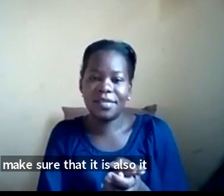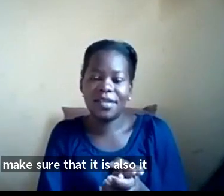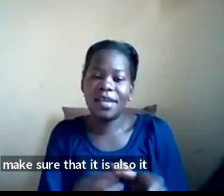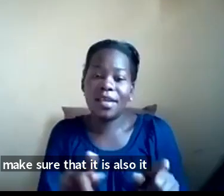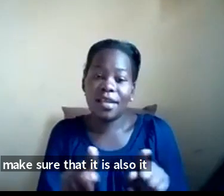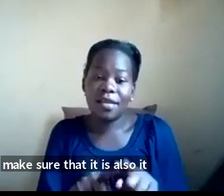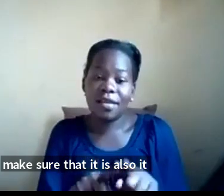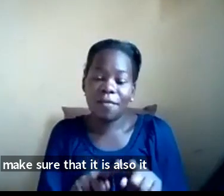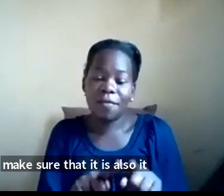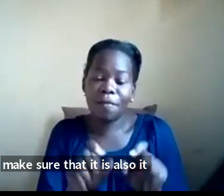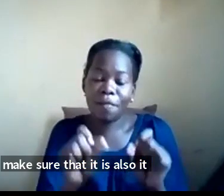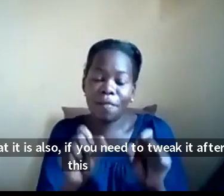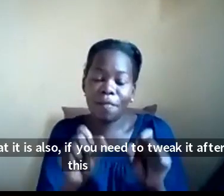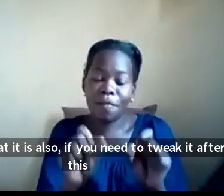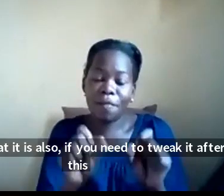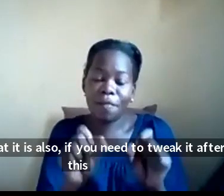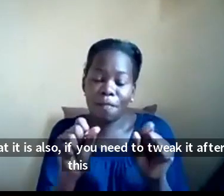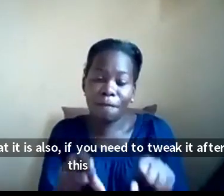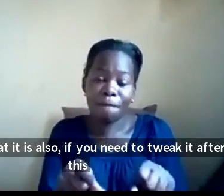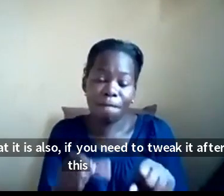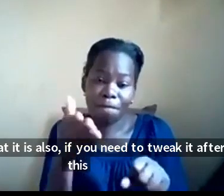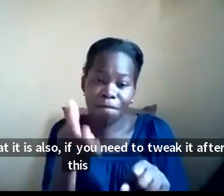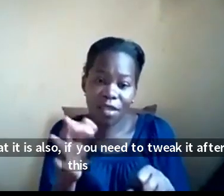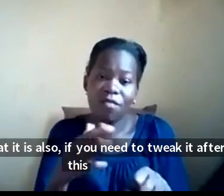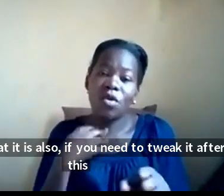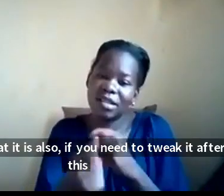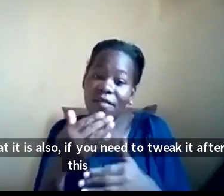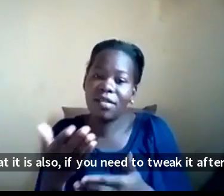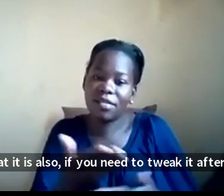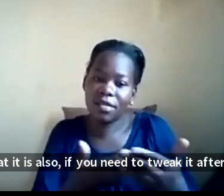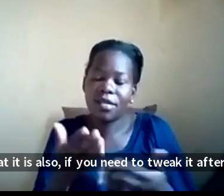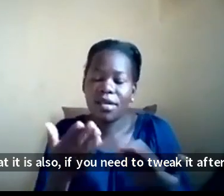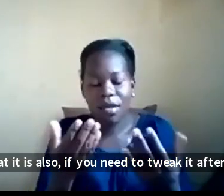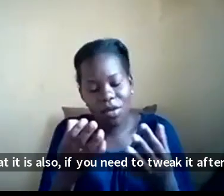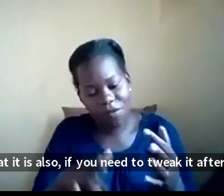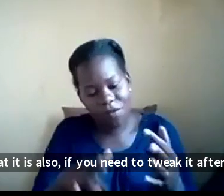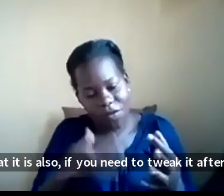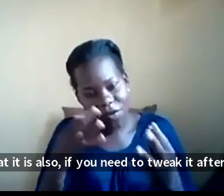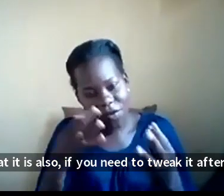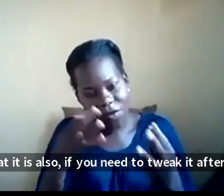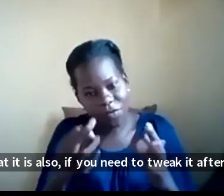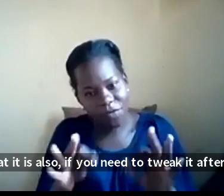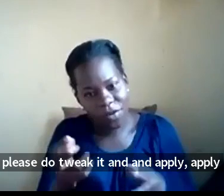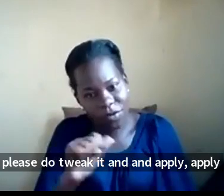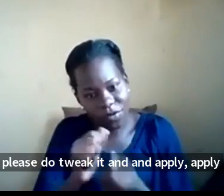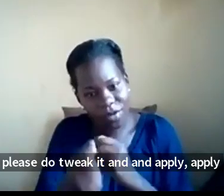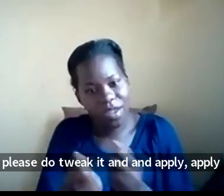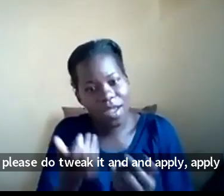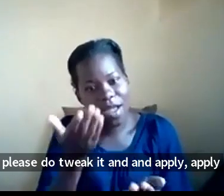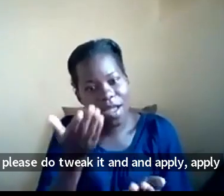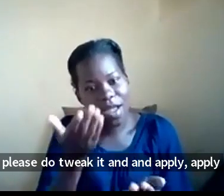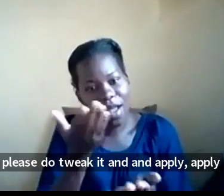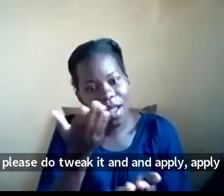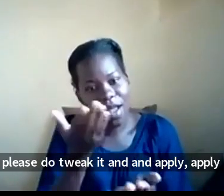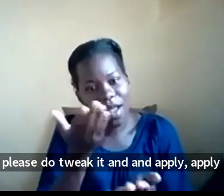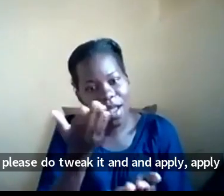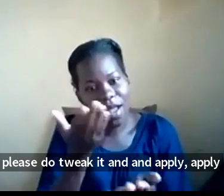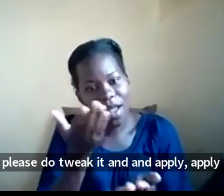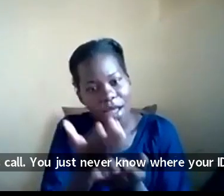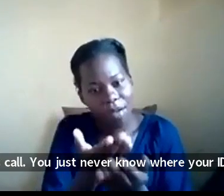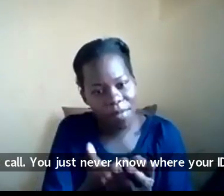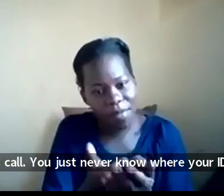you need to tweak it after this session, please do tweak it and apply to this call. You just never know where